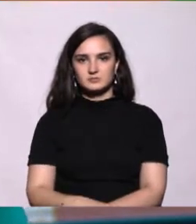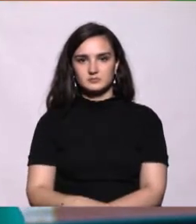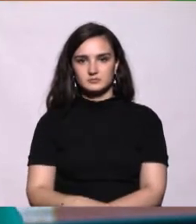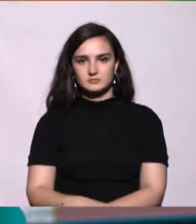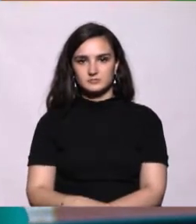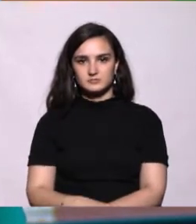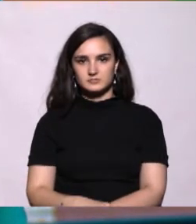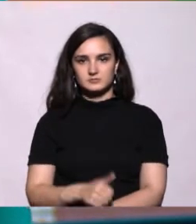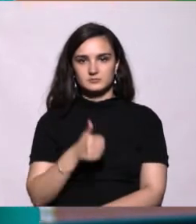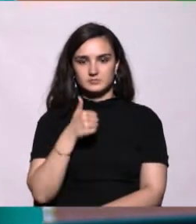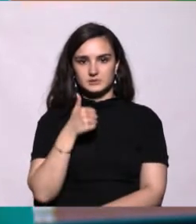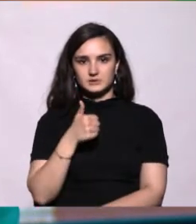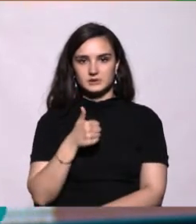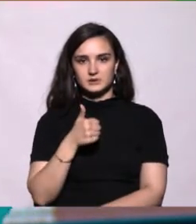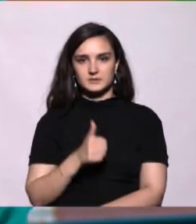hand. Good.